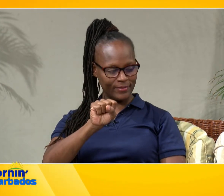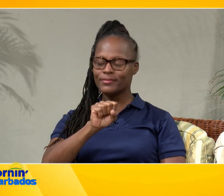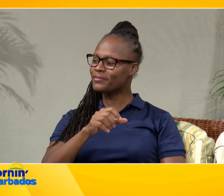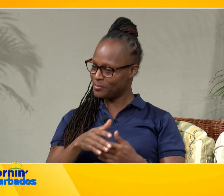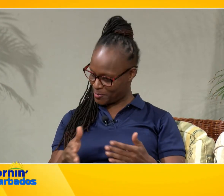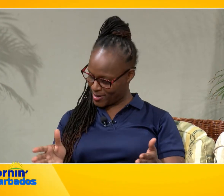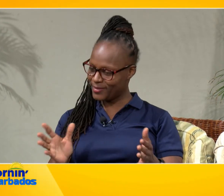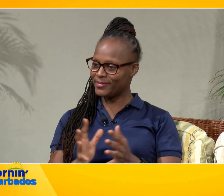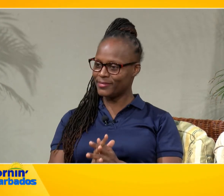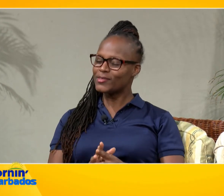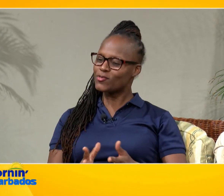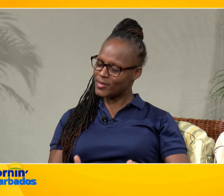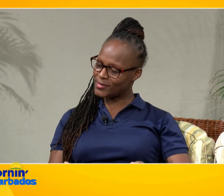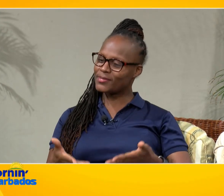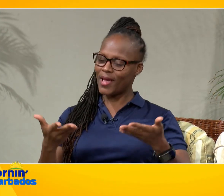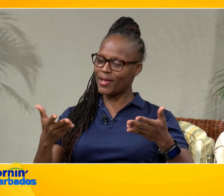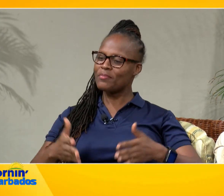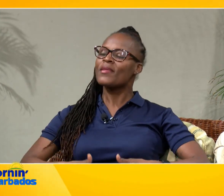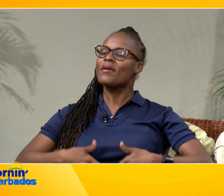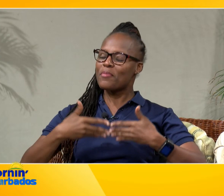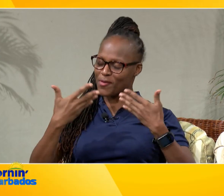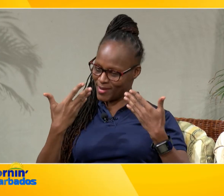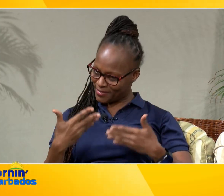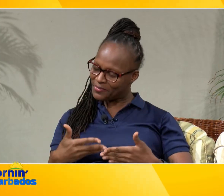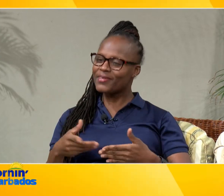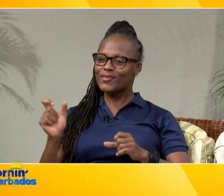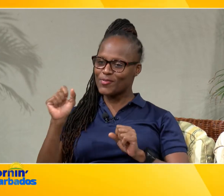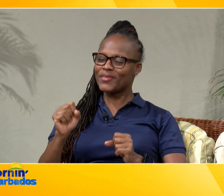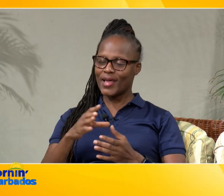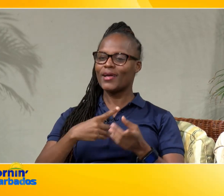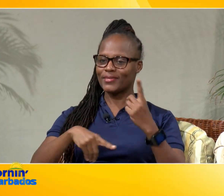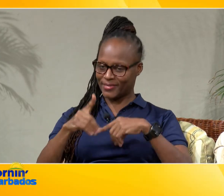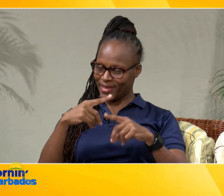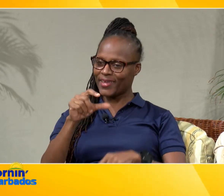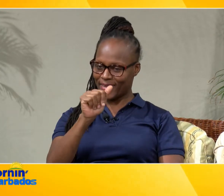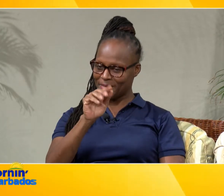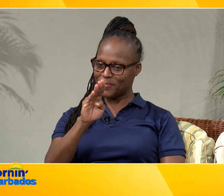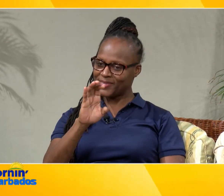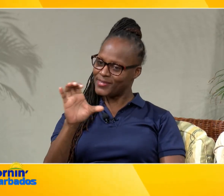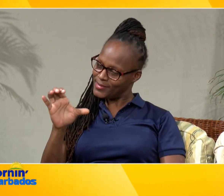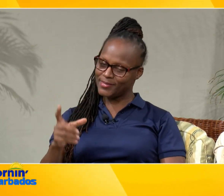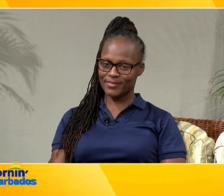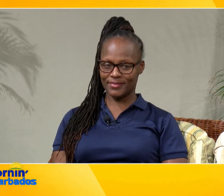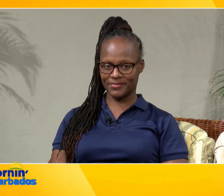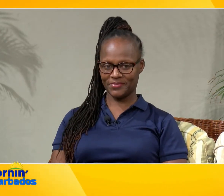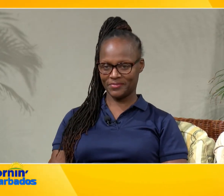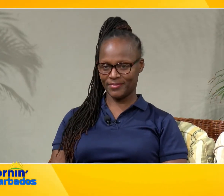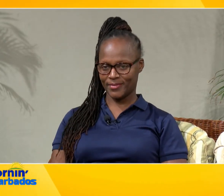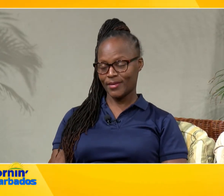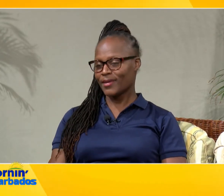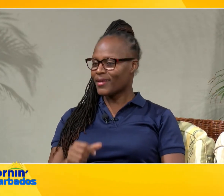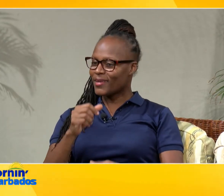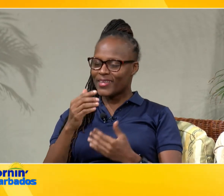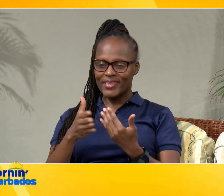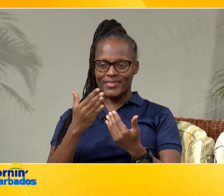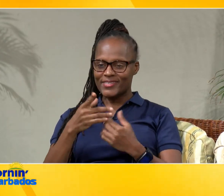Don't be nervous. Just go ahead and breathe. You can do it and start learning with that,